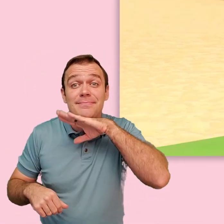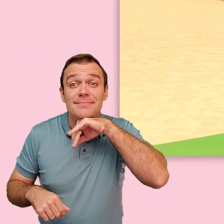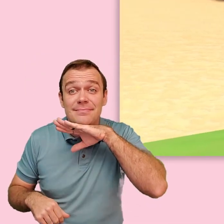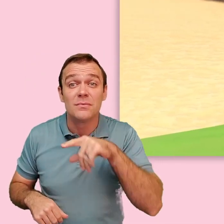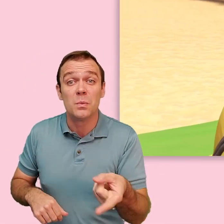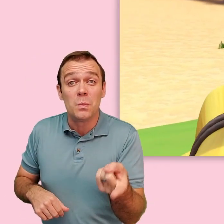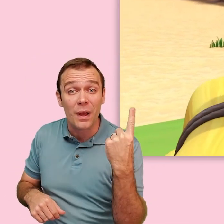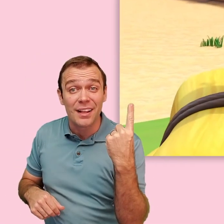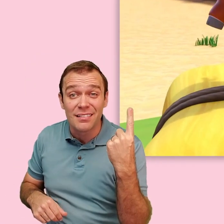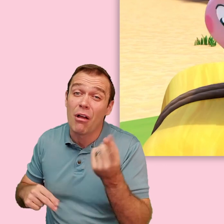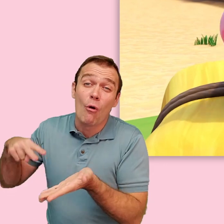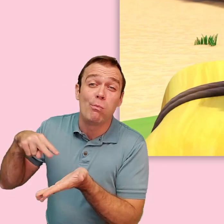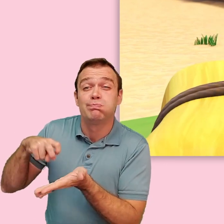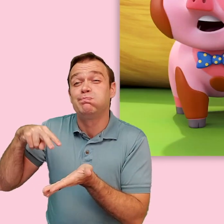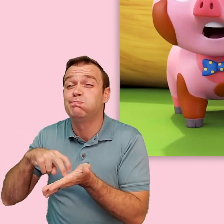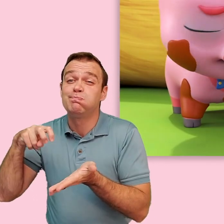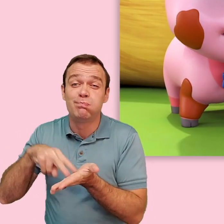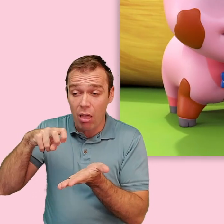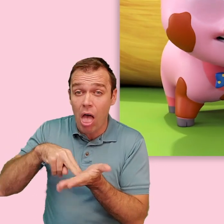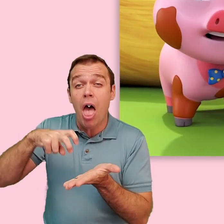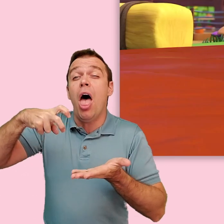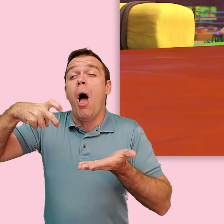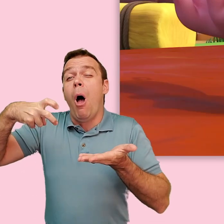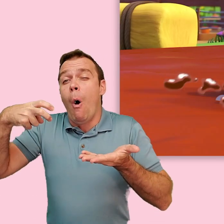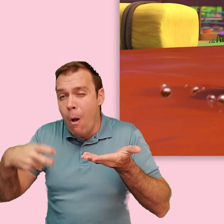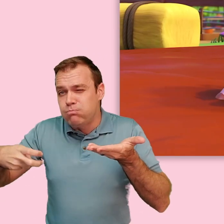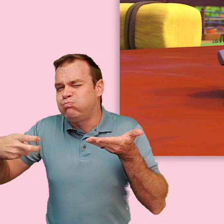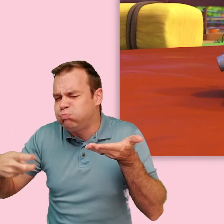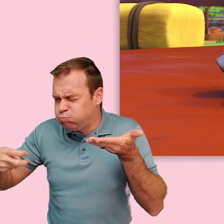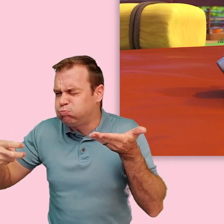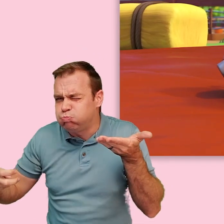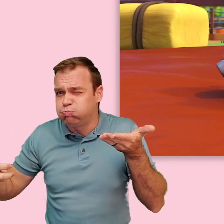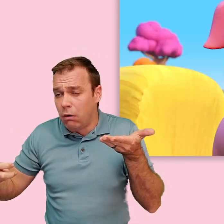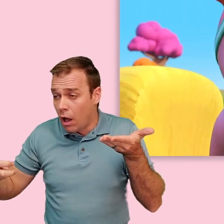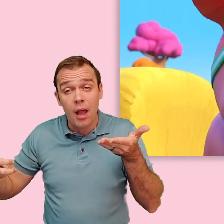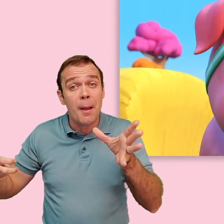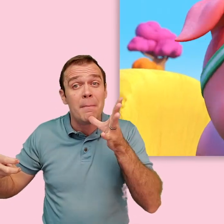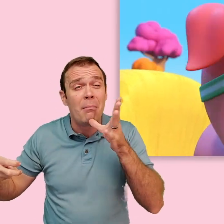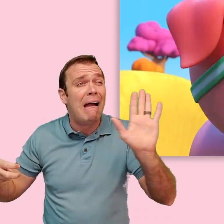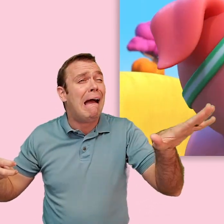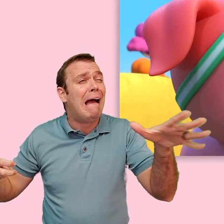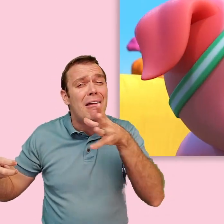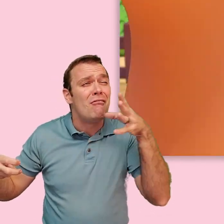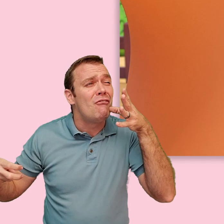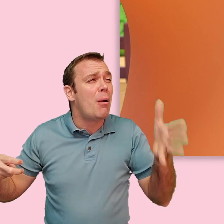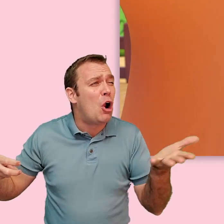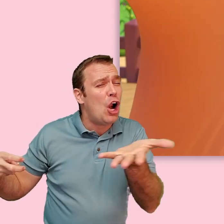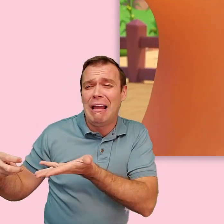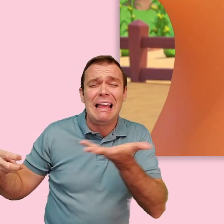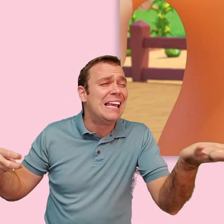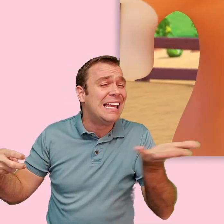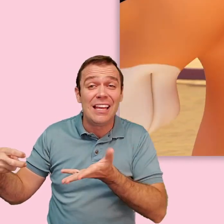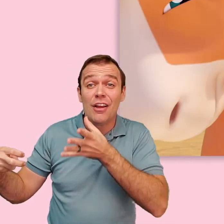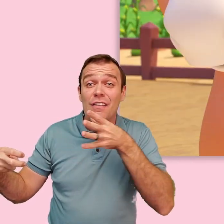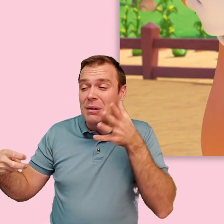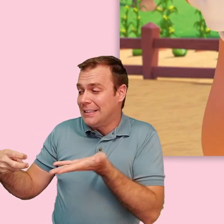1 little piggy jumping in the mud. He fell down with a great big thud. Mama called the farmer and the